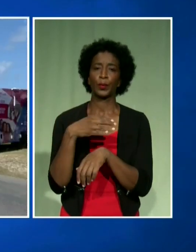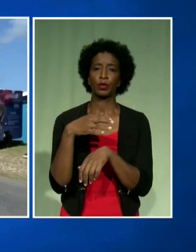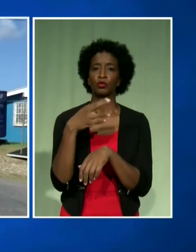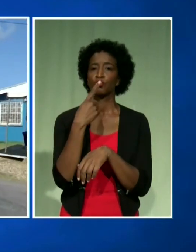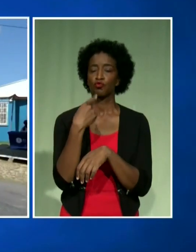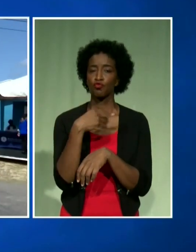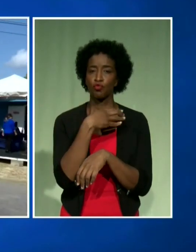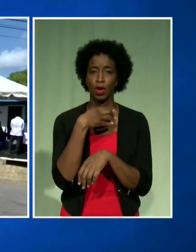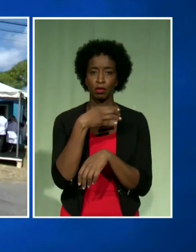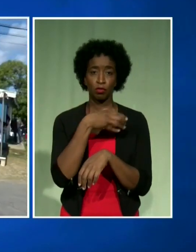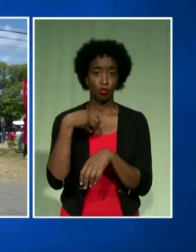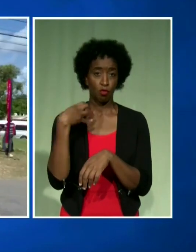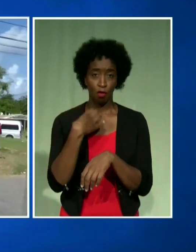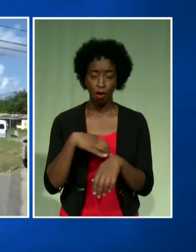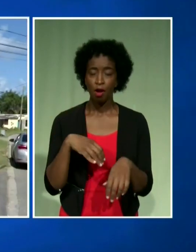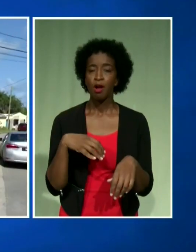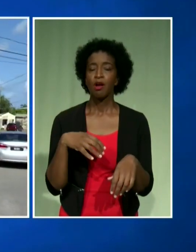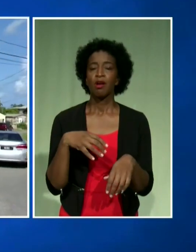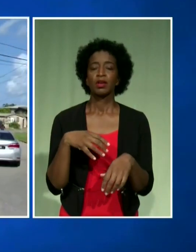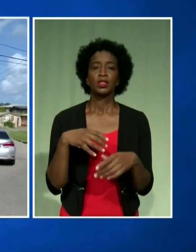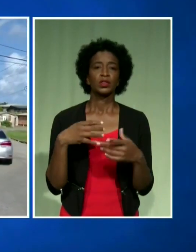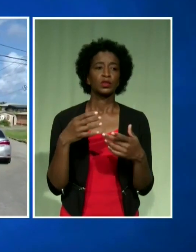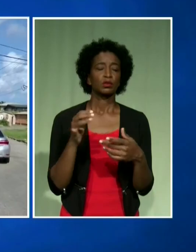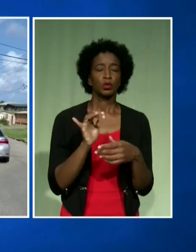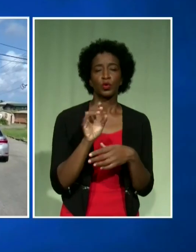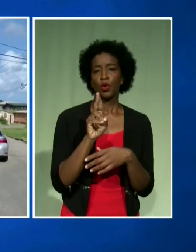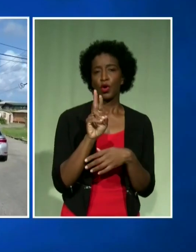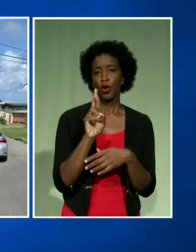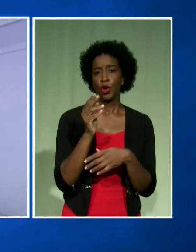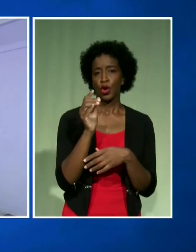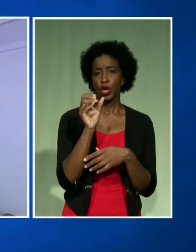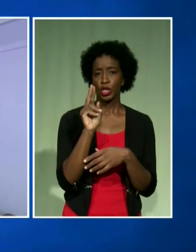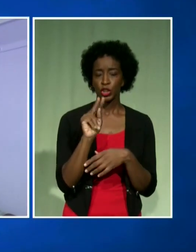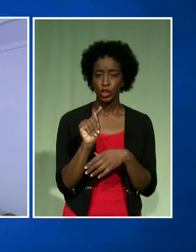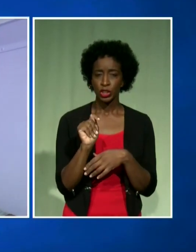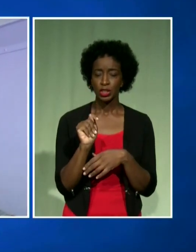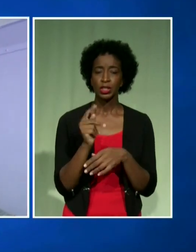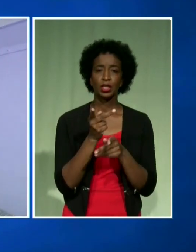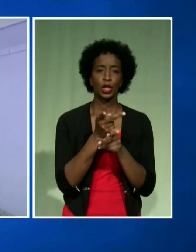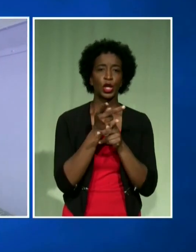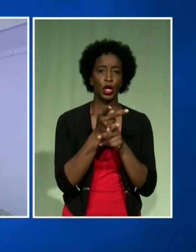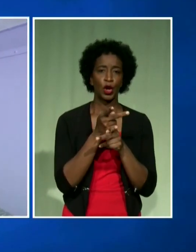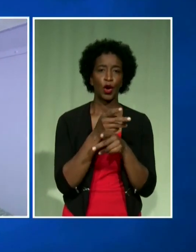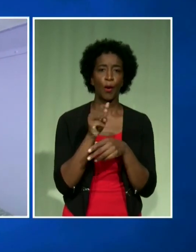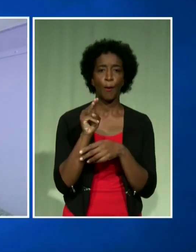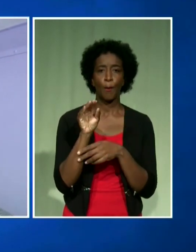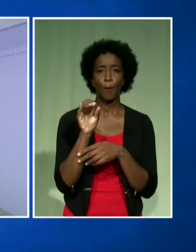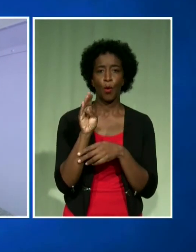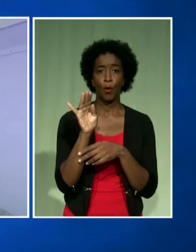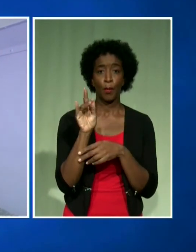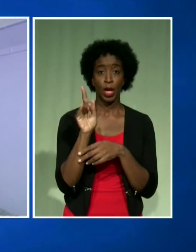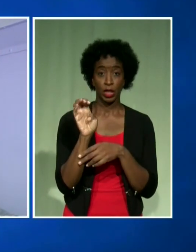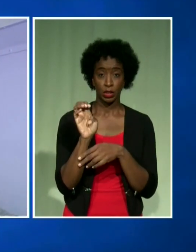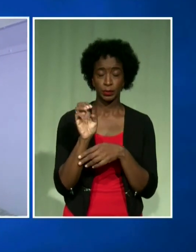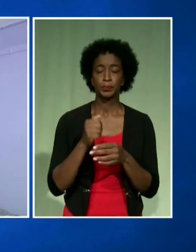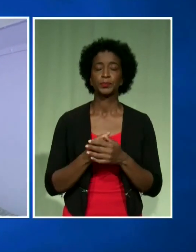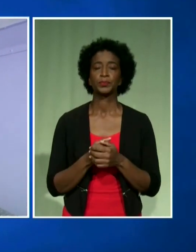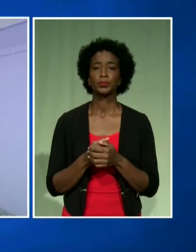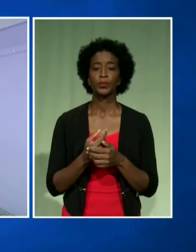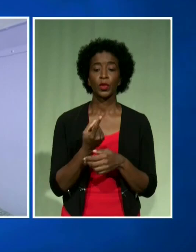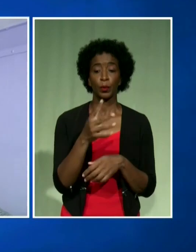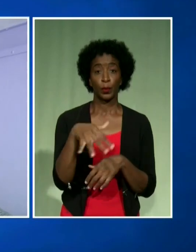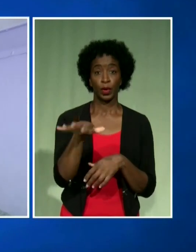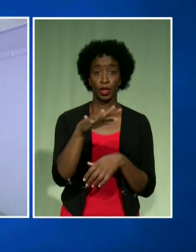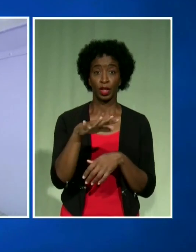to deliver various services at locations across the island under the Community Medicine and Global Health Initiative. One of the sites was Haynesville